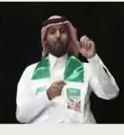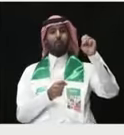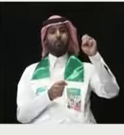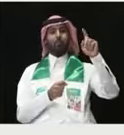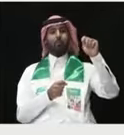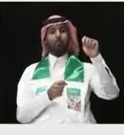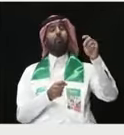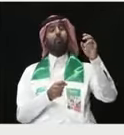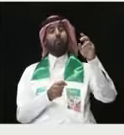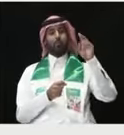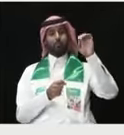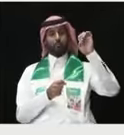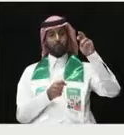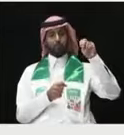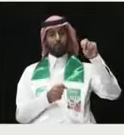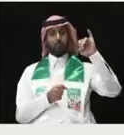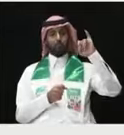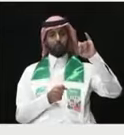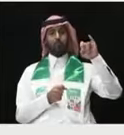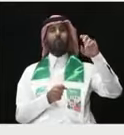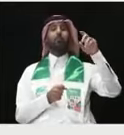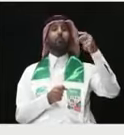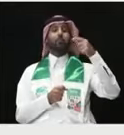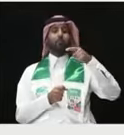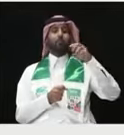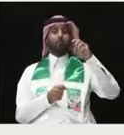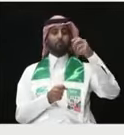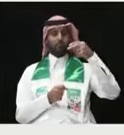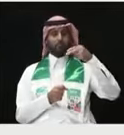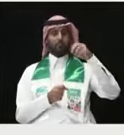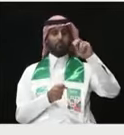did you do last night? Did, so last